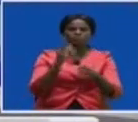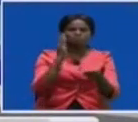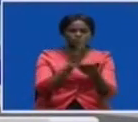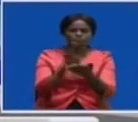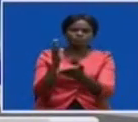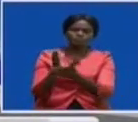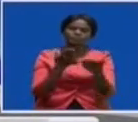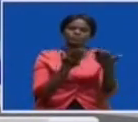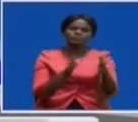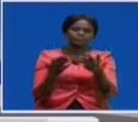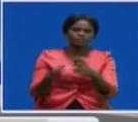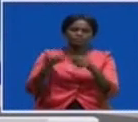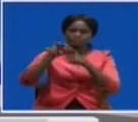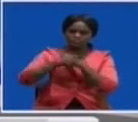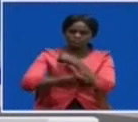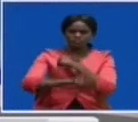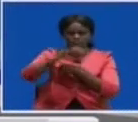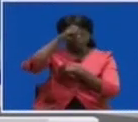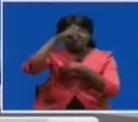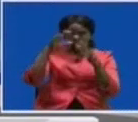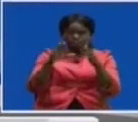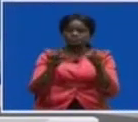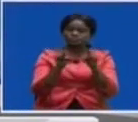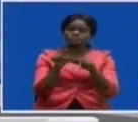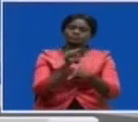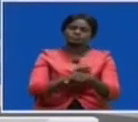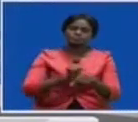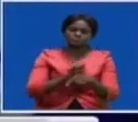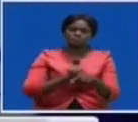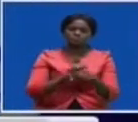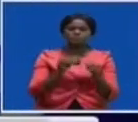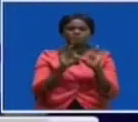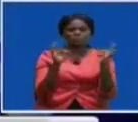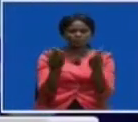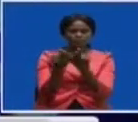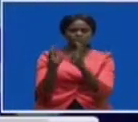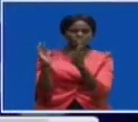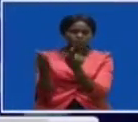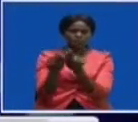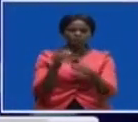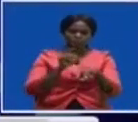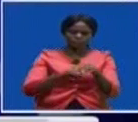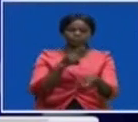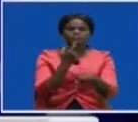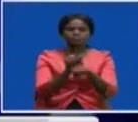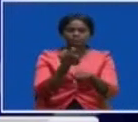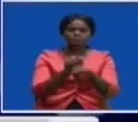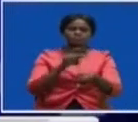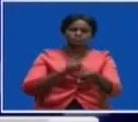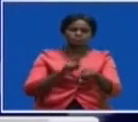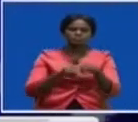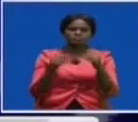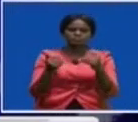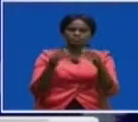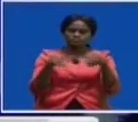occurrences in future. Mr. Chanda has since sent a message of condolences to the bereaved families during this difficult time. This